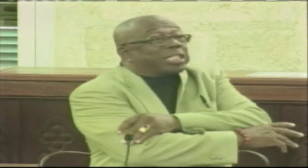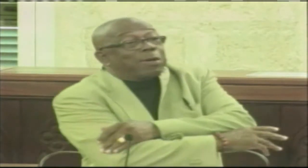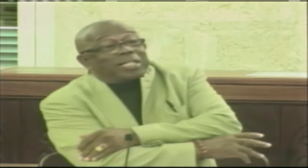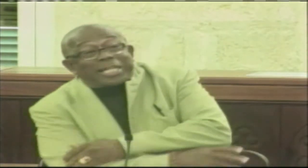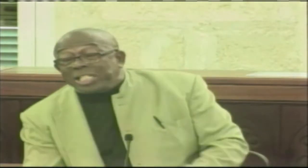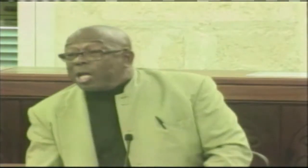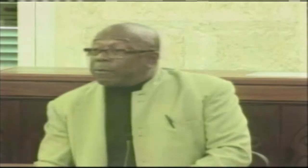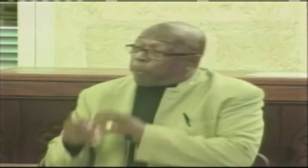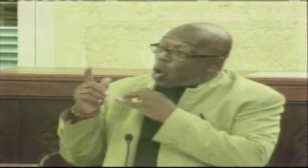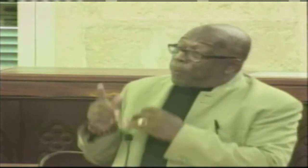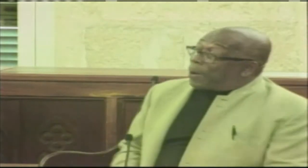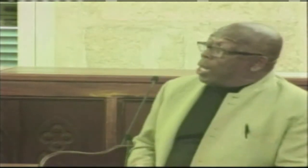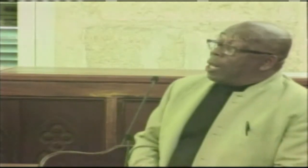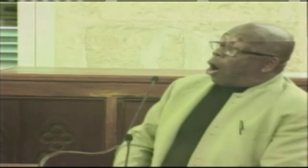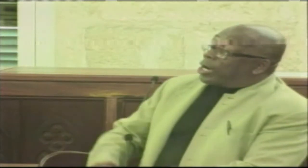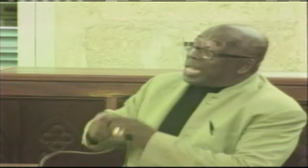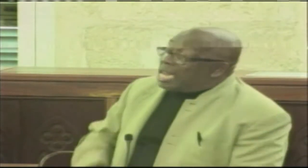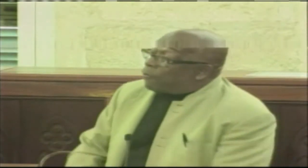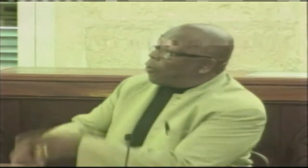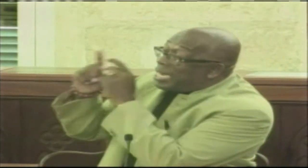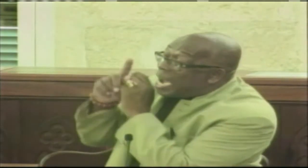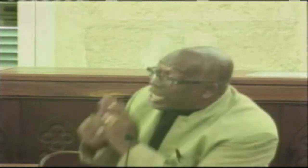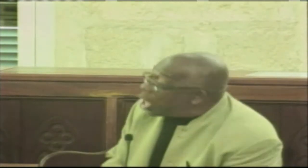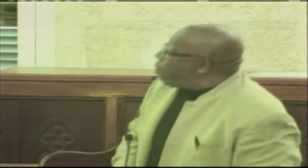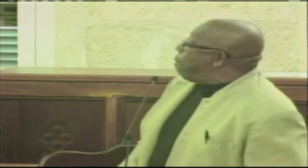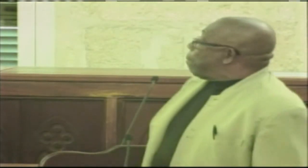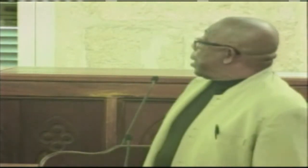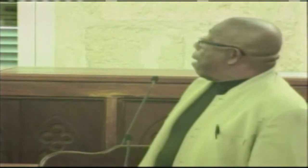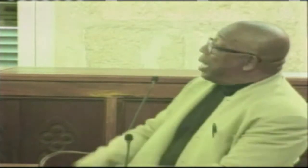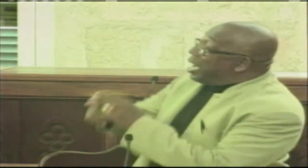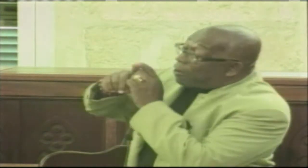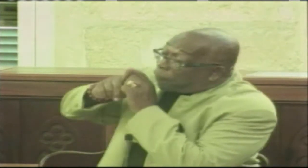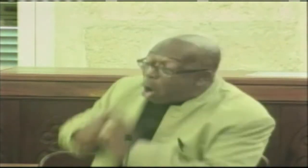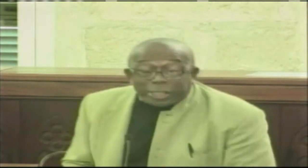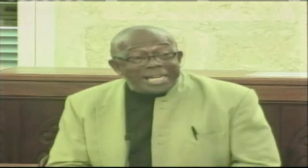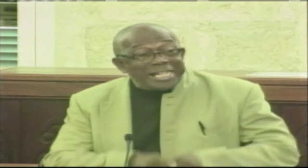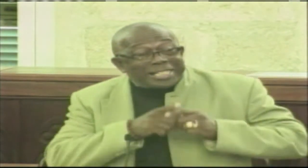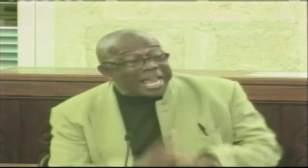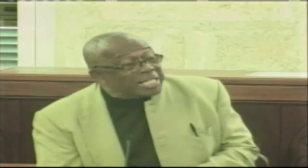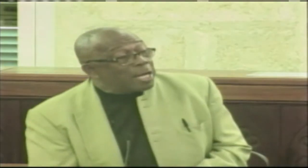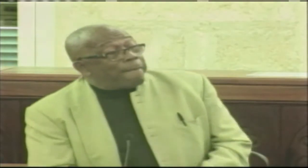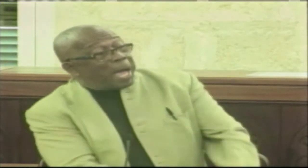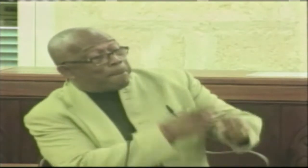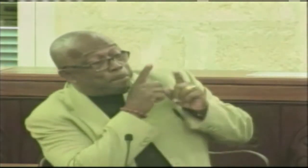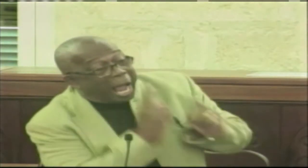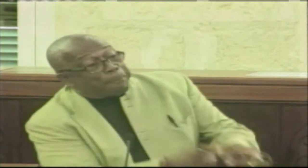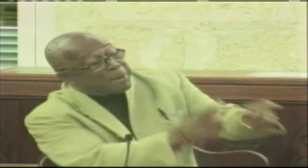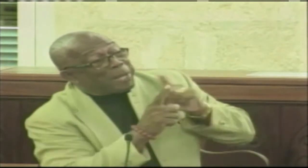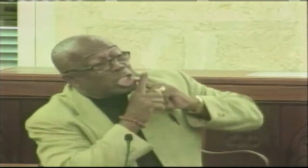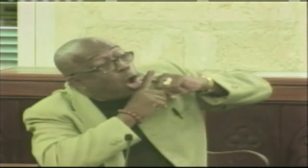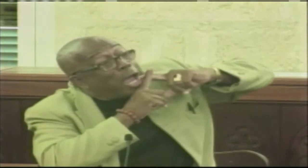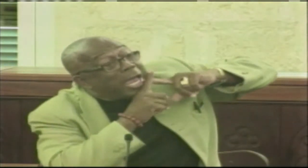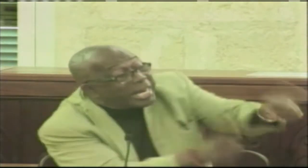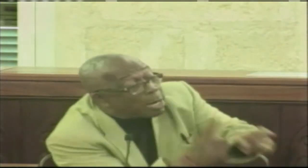of material things to poor people on the eve of an election, and believe in floating these things that black